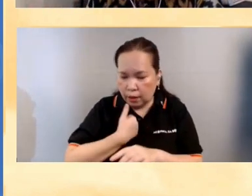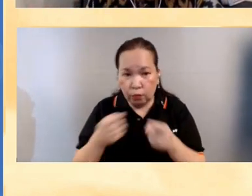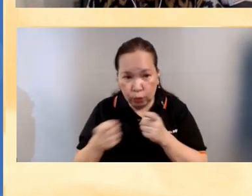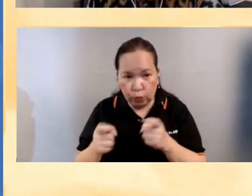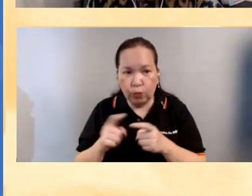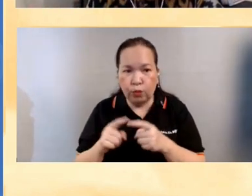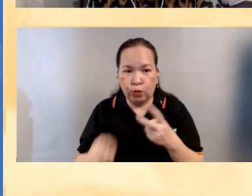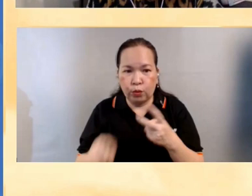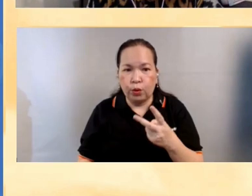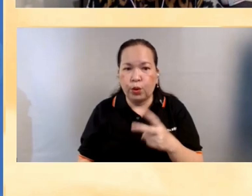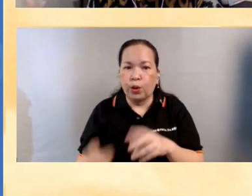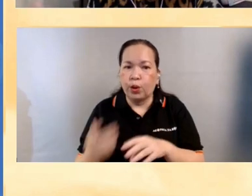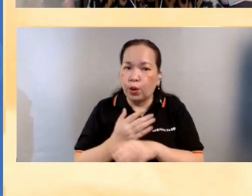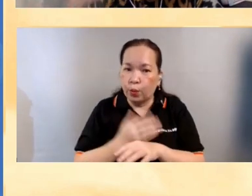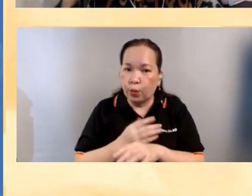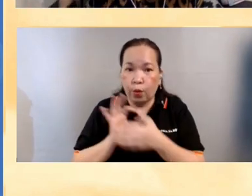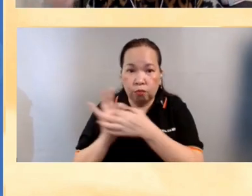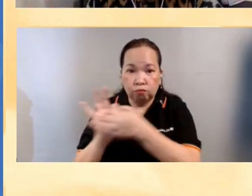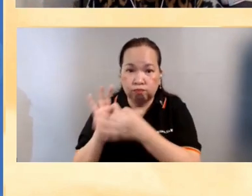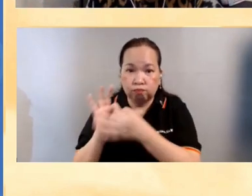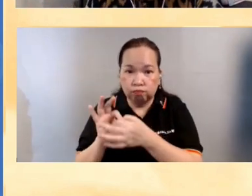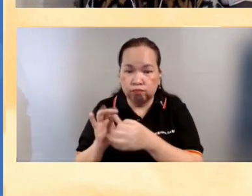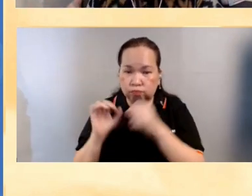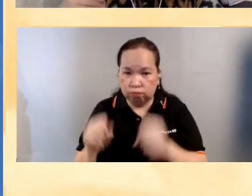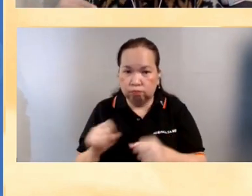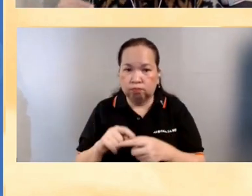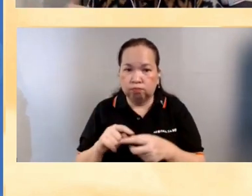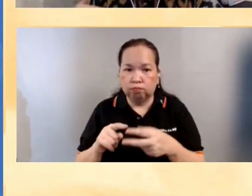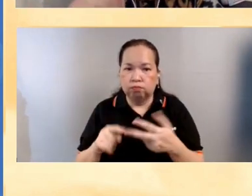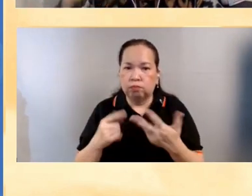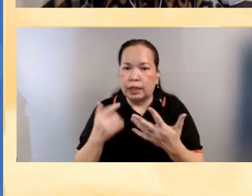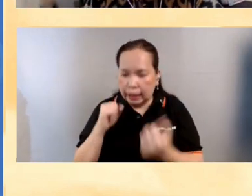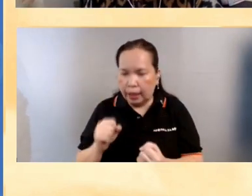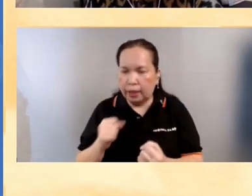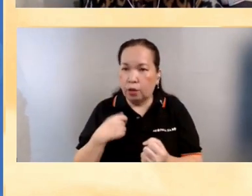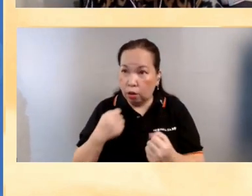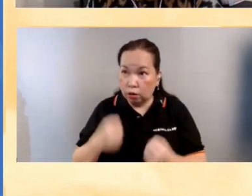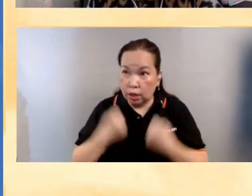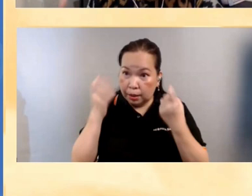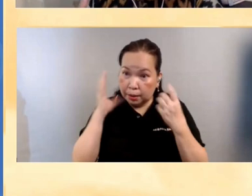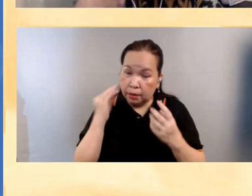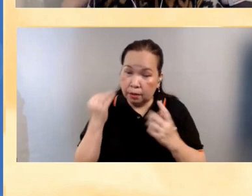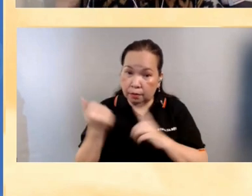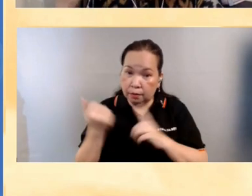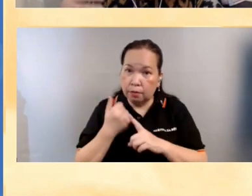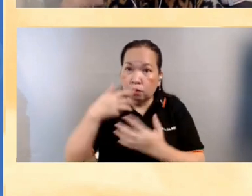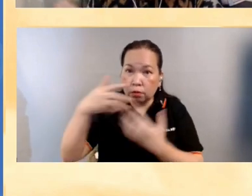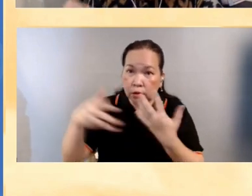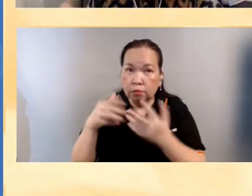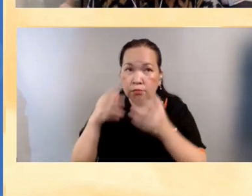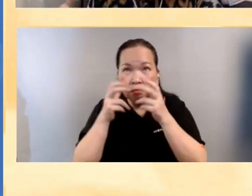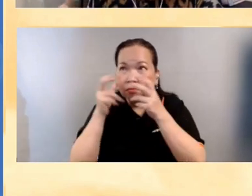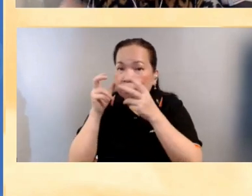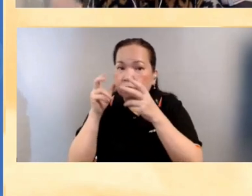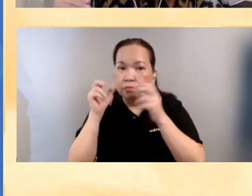improved relational capacity. So the survivors become more sociable, they started to listen, and then they were